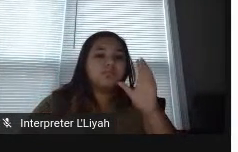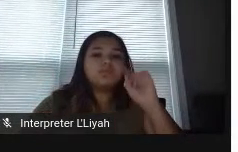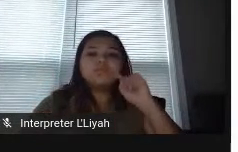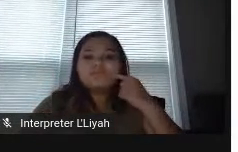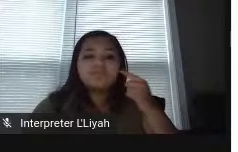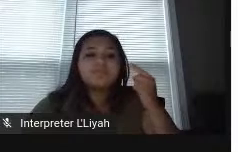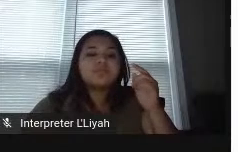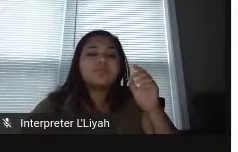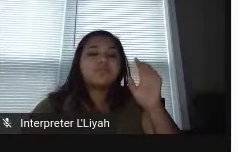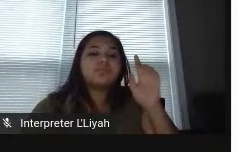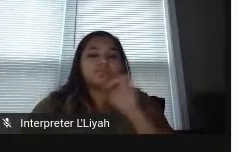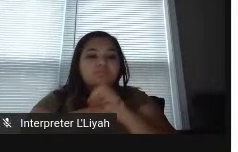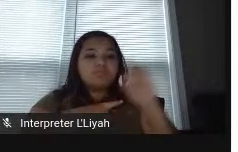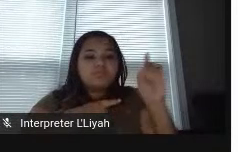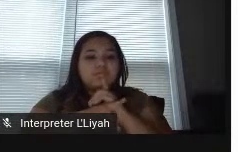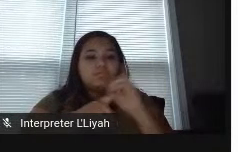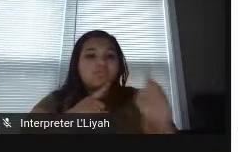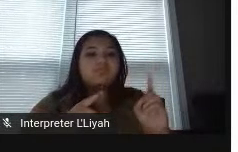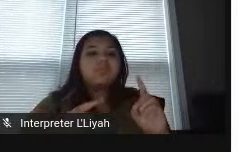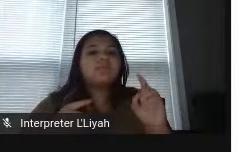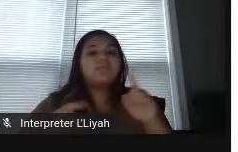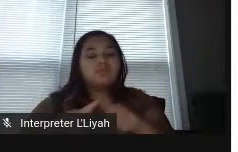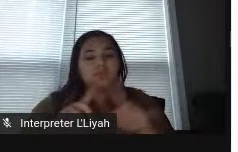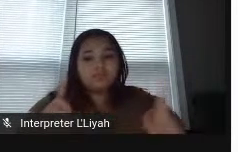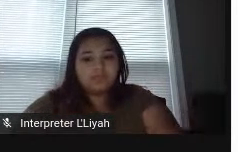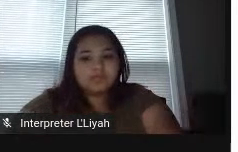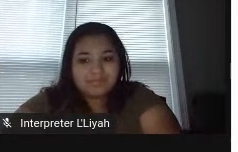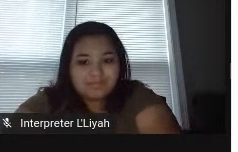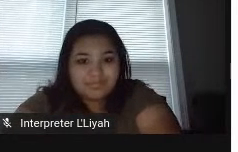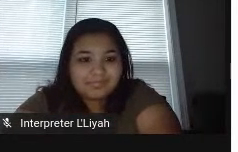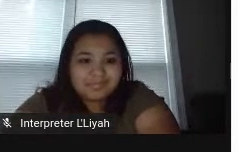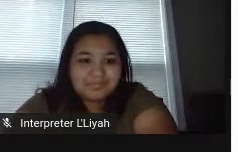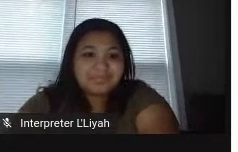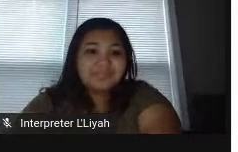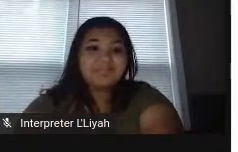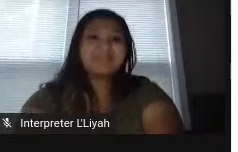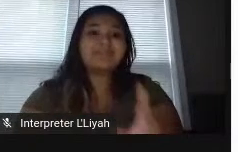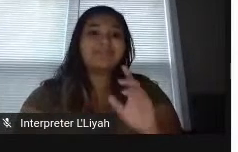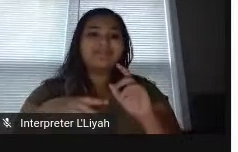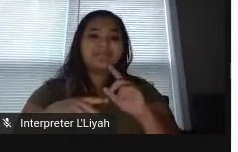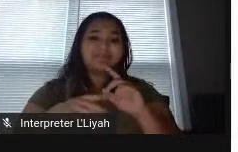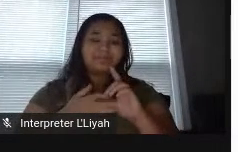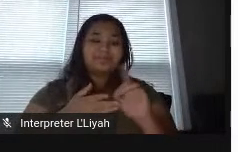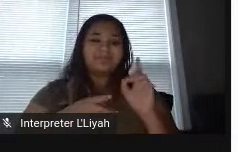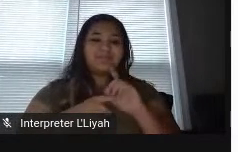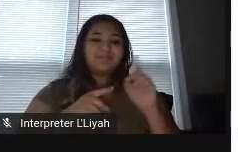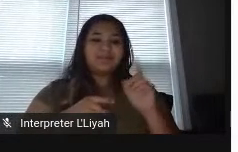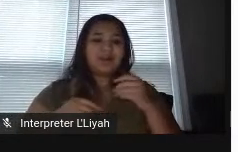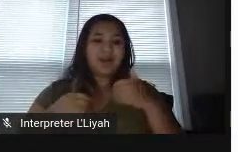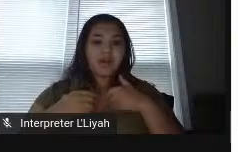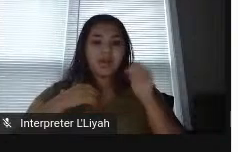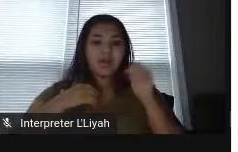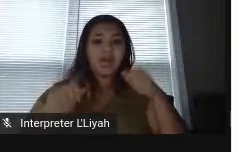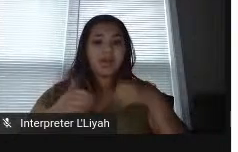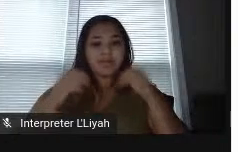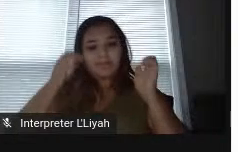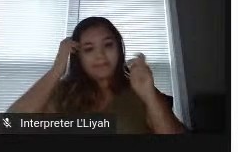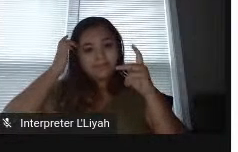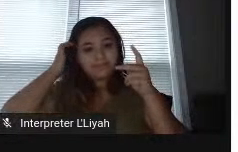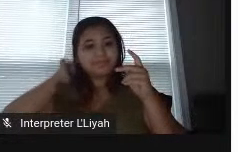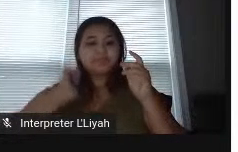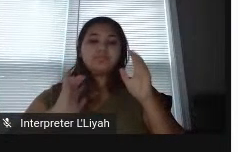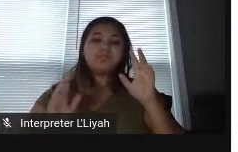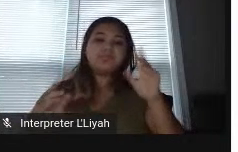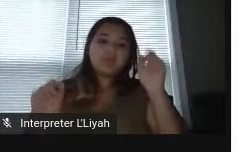disabilities. There are different types of disabilities. You can have an IEP by